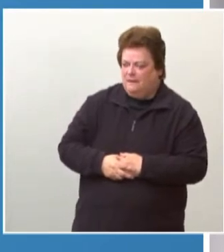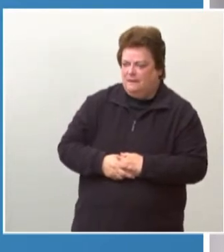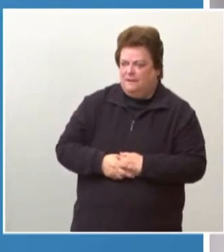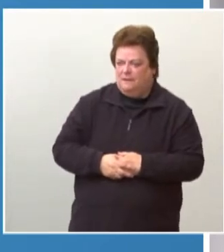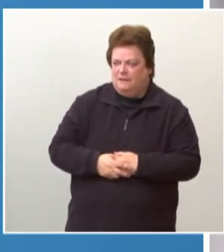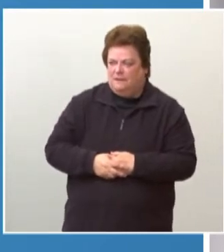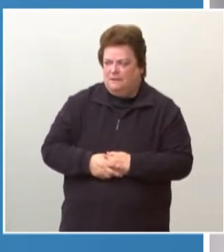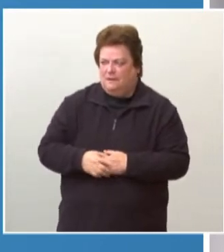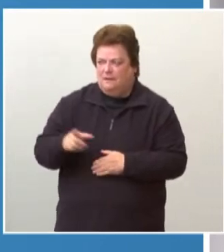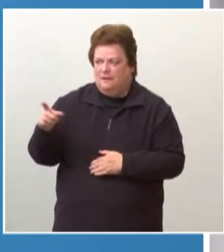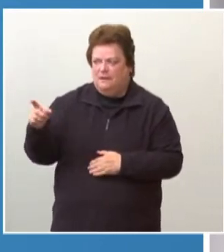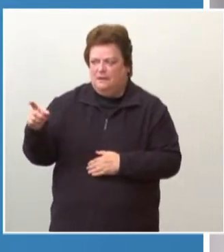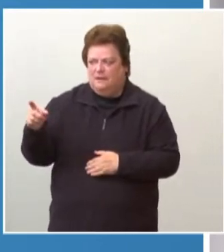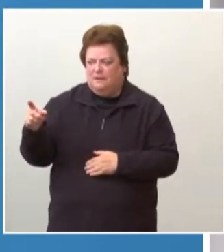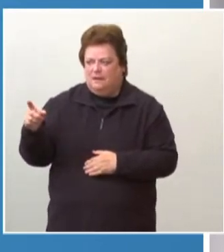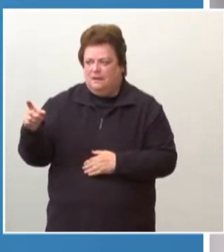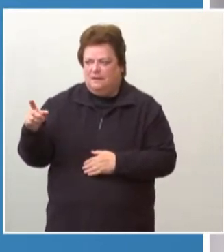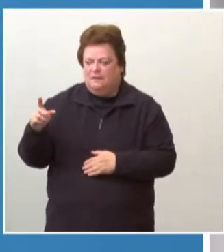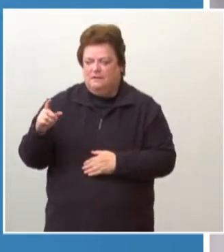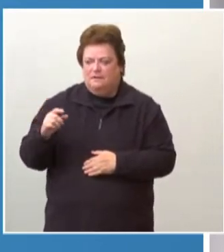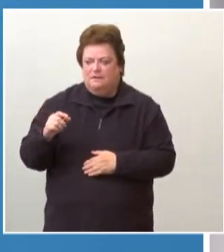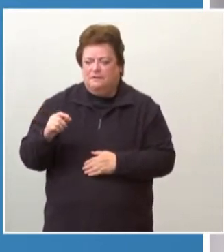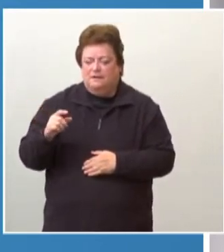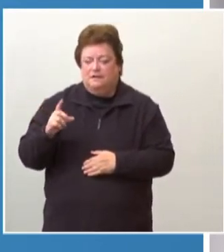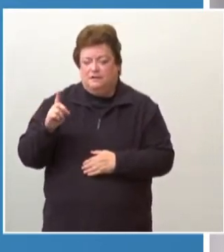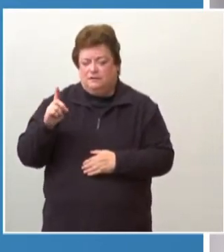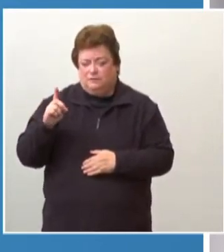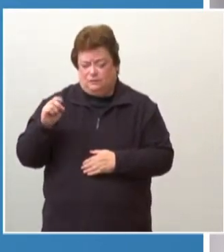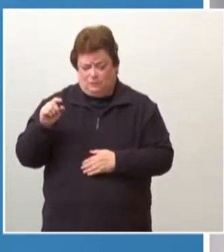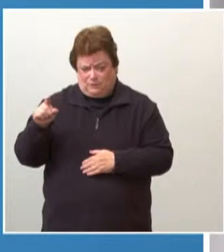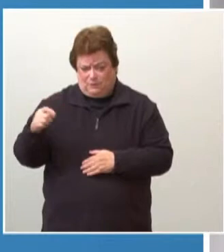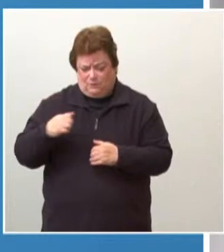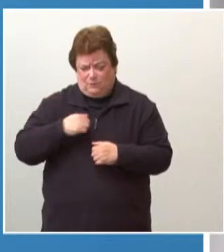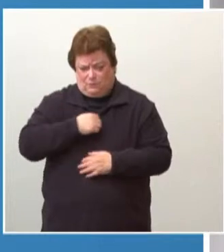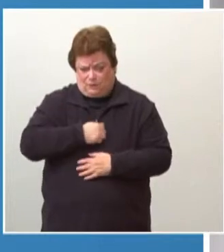Do you regret dropping the mask mandate?